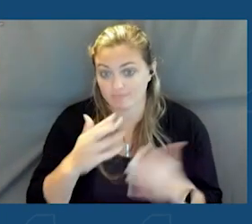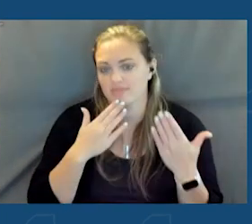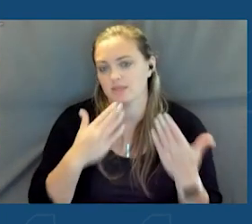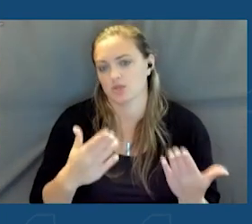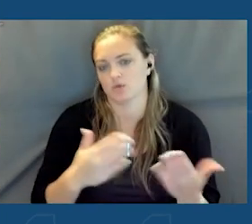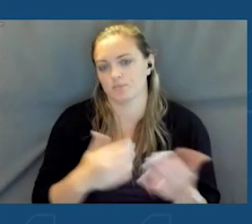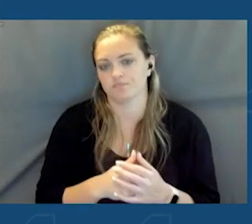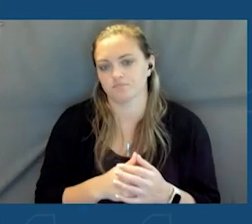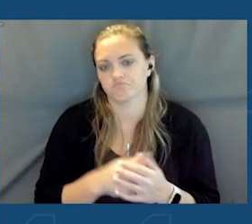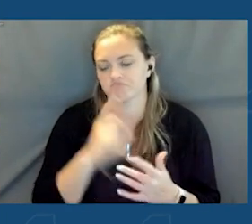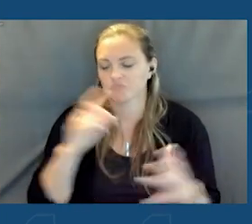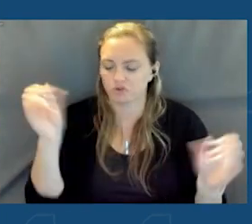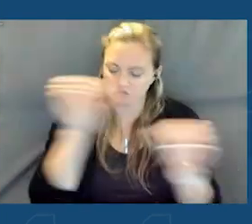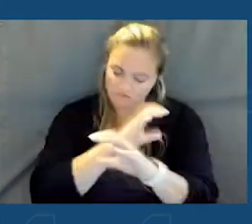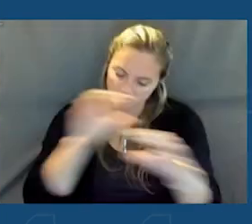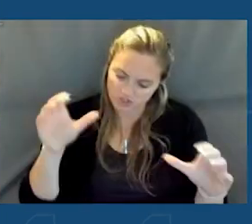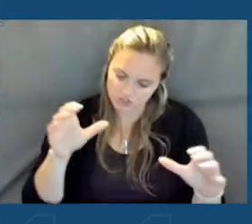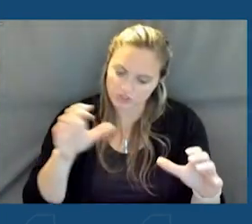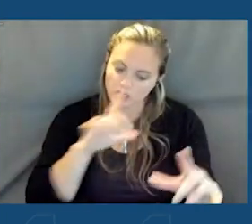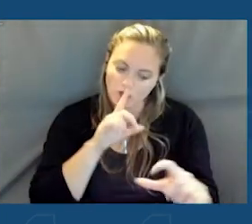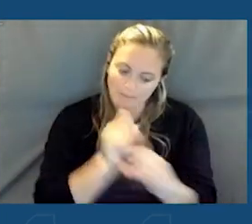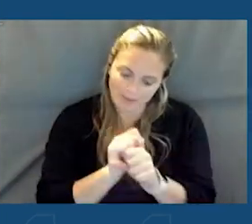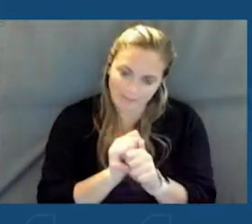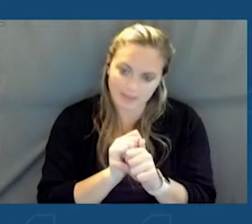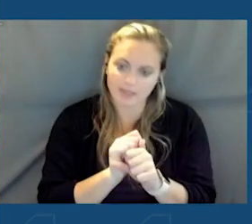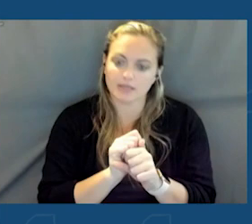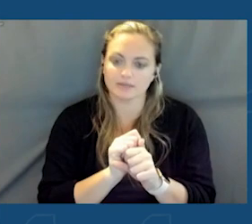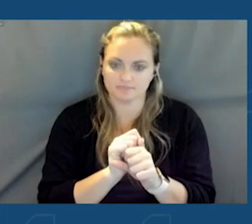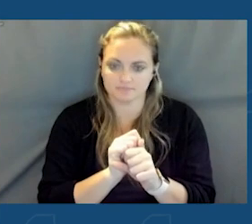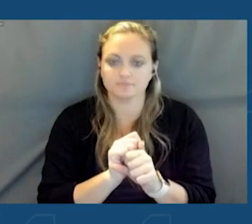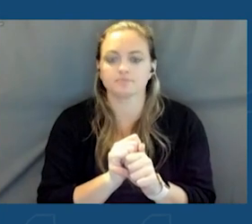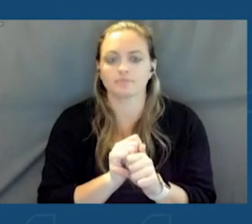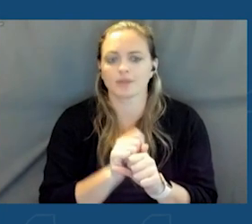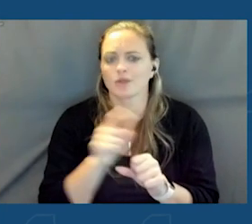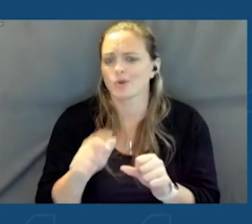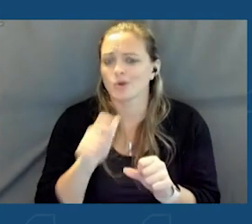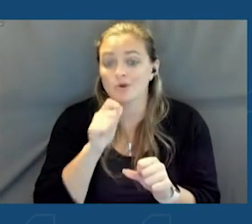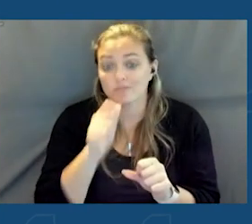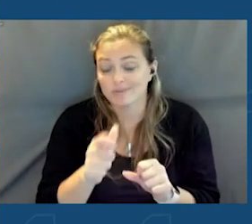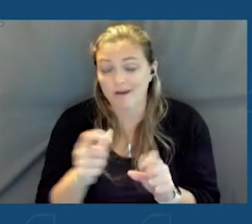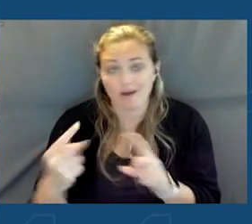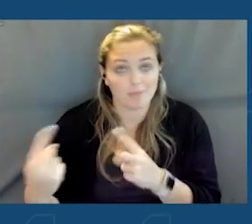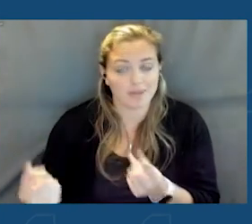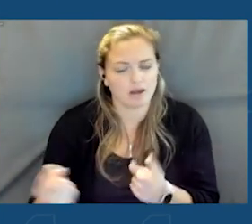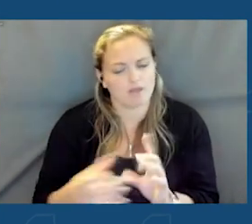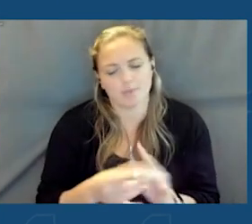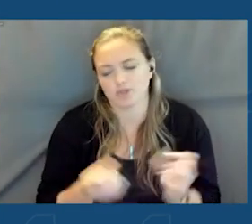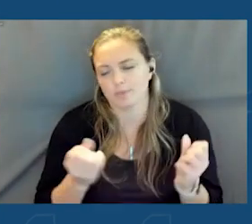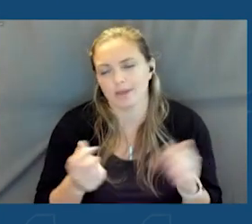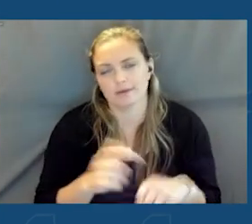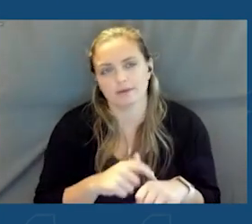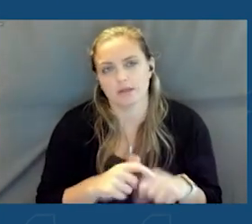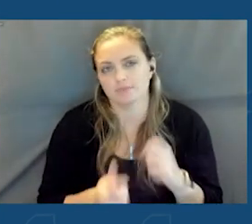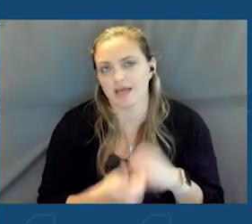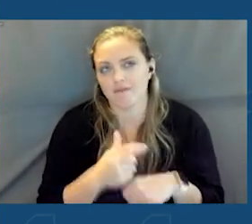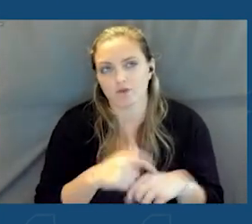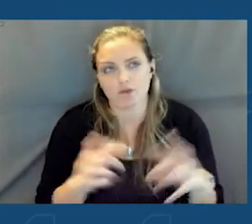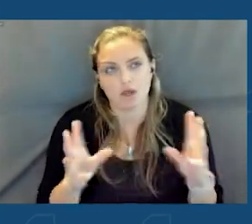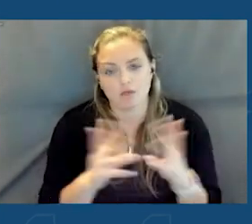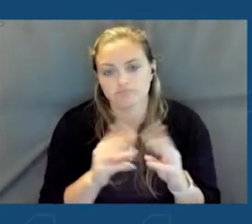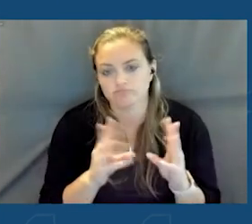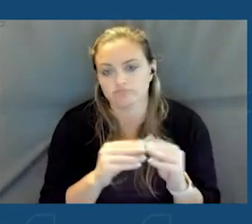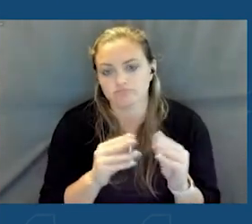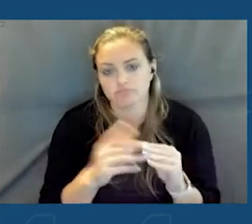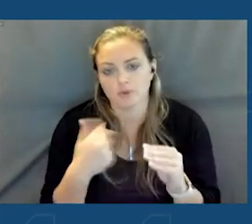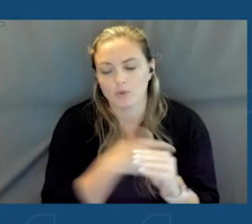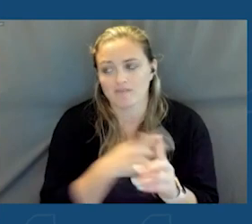your vision and commitment to this borough. You have not been, and I've said this at just about every press conference we've had together for the